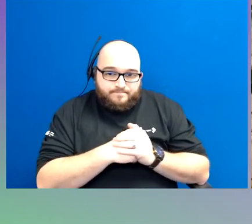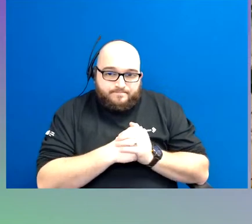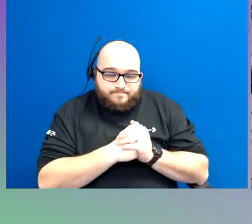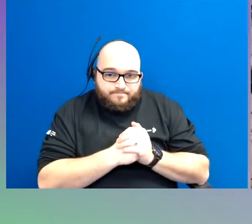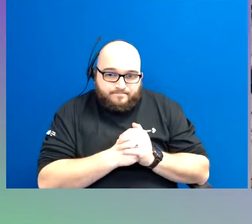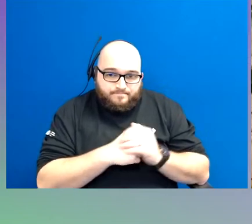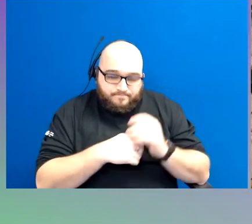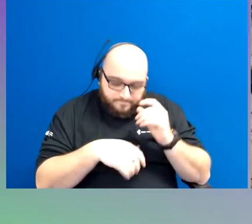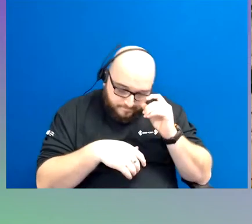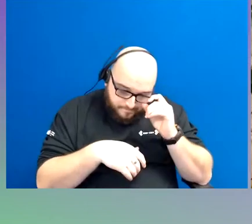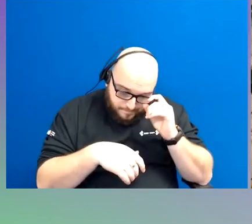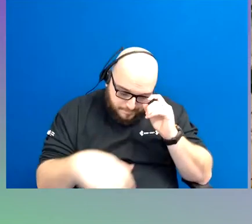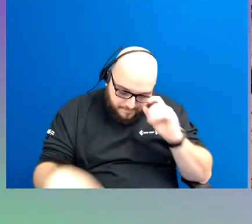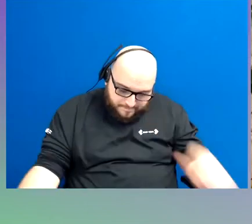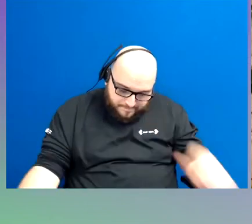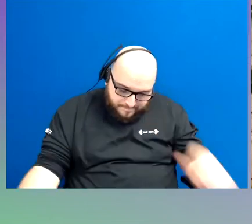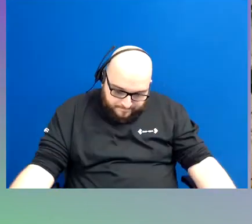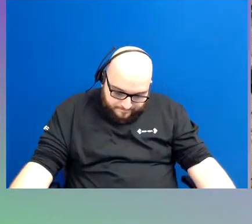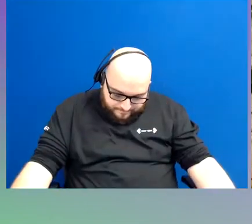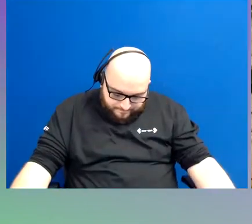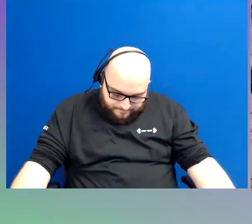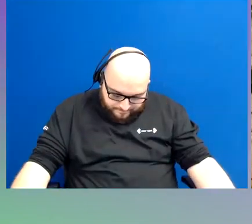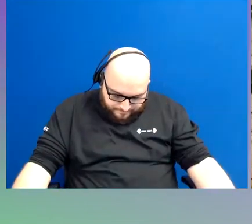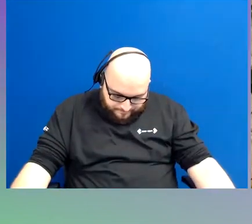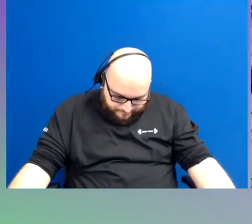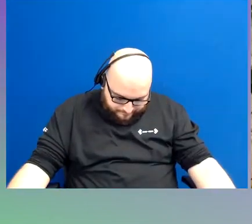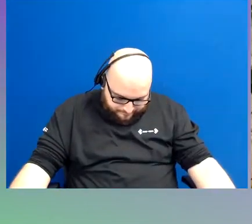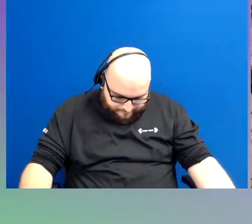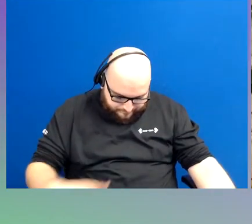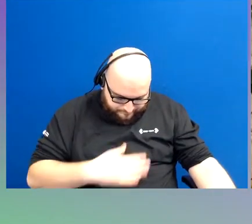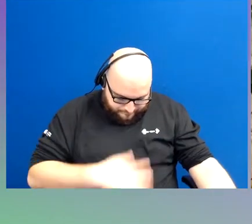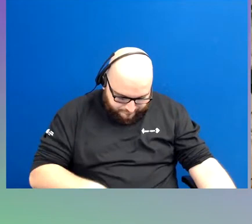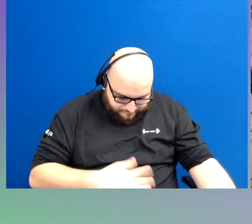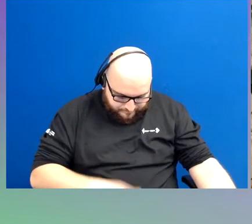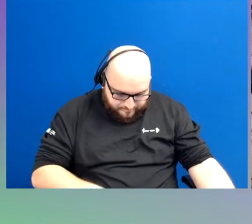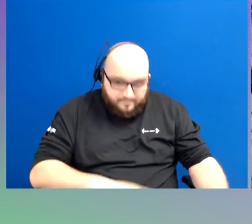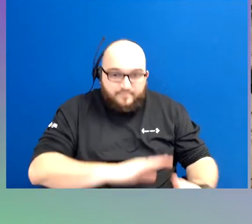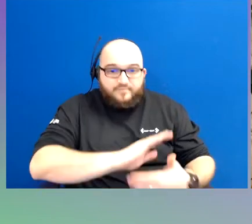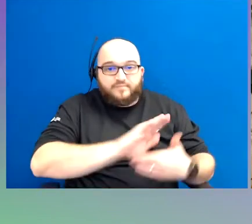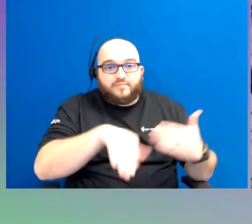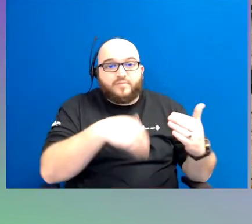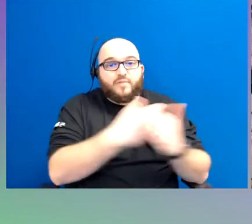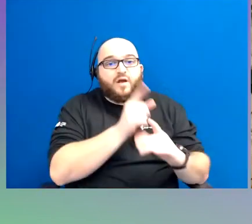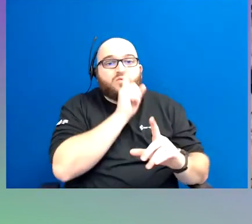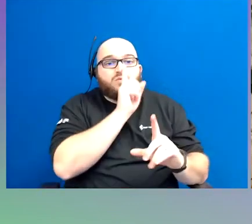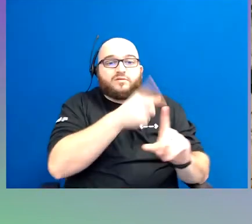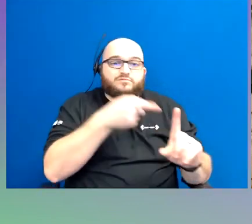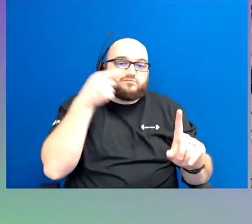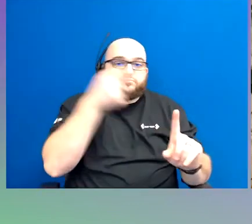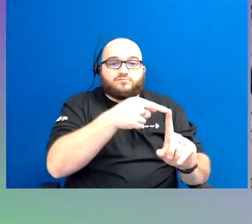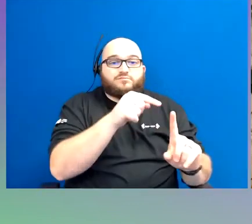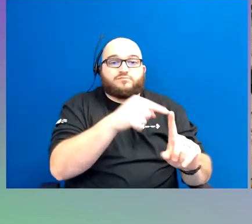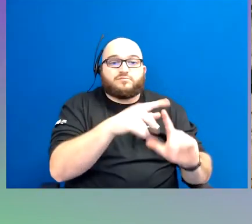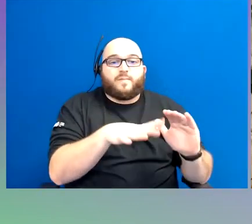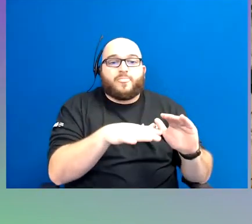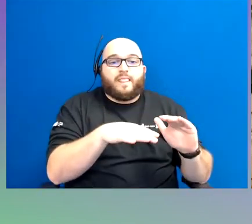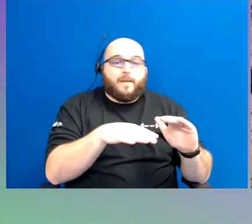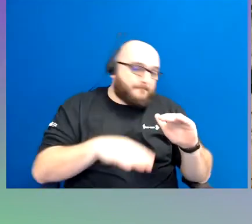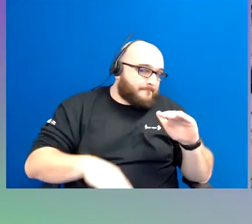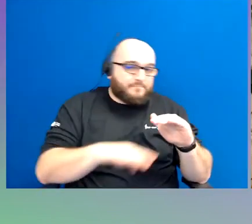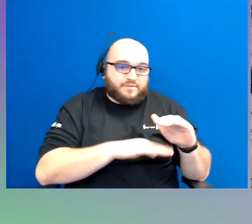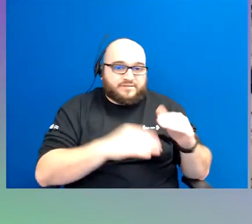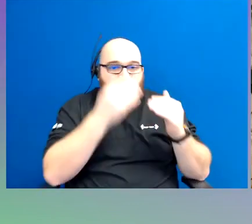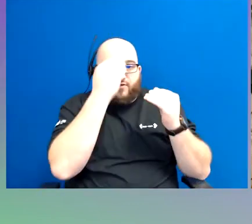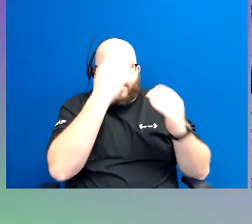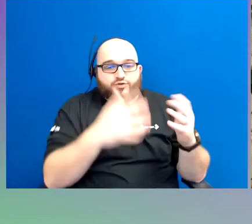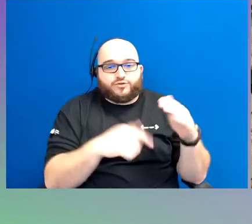I mean, it all comes down to the basics. Just think about what you want to